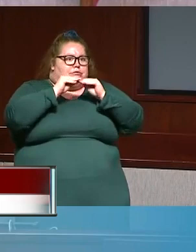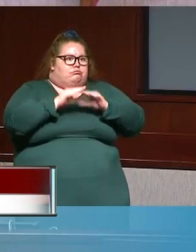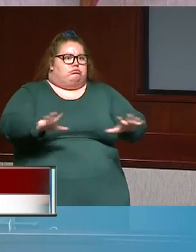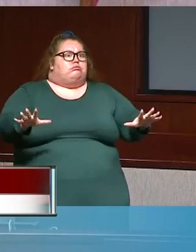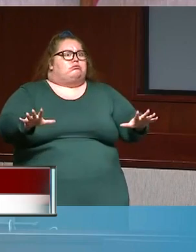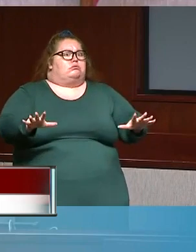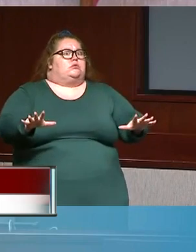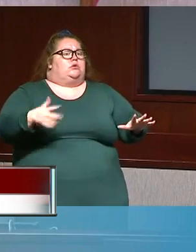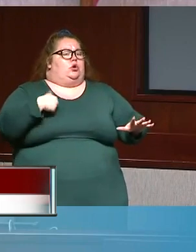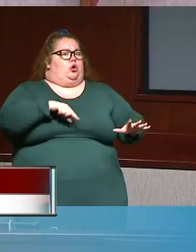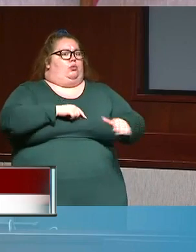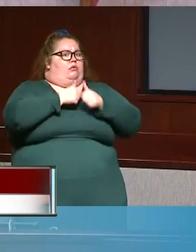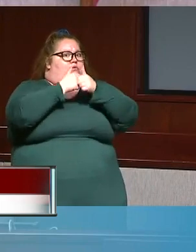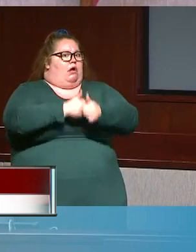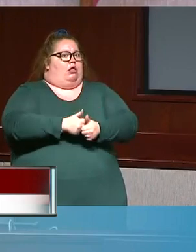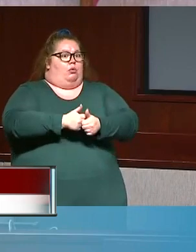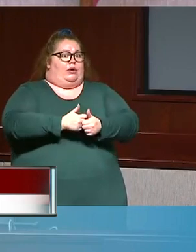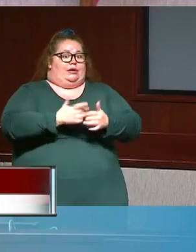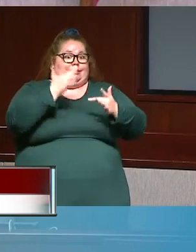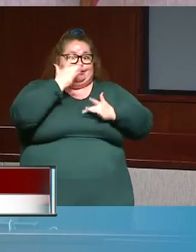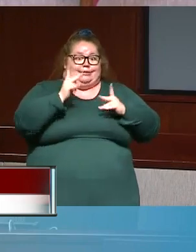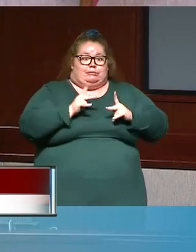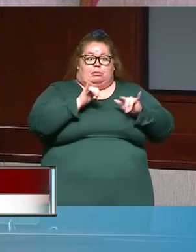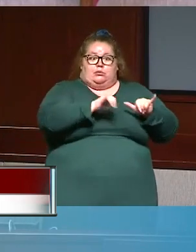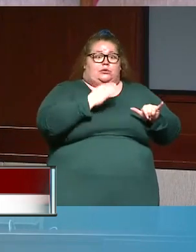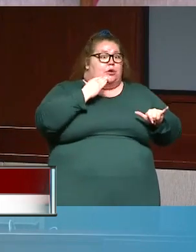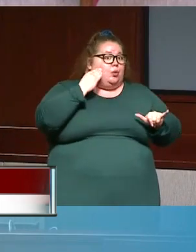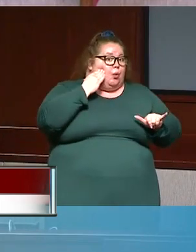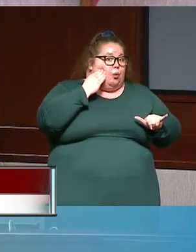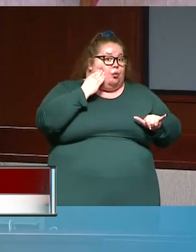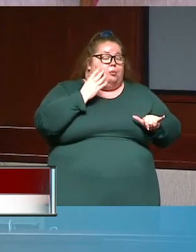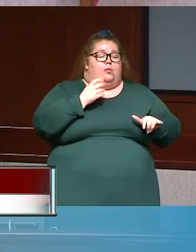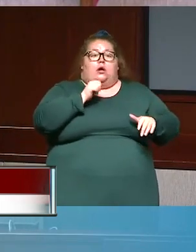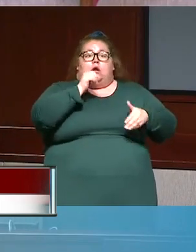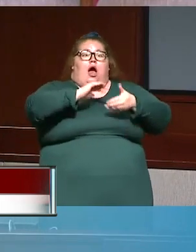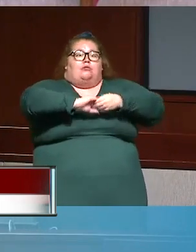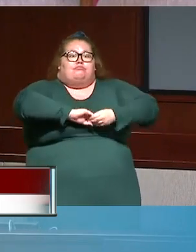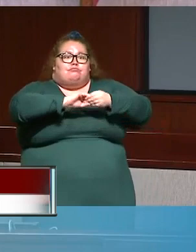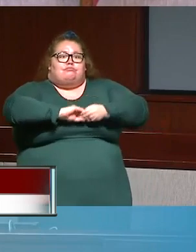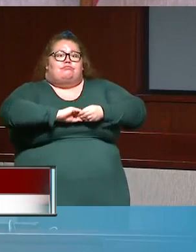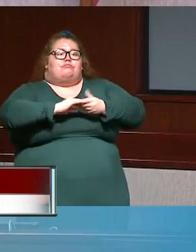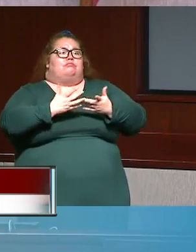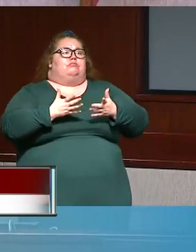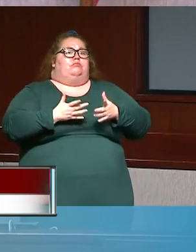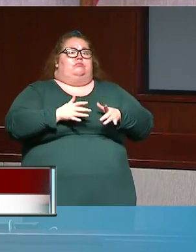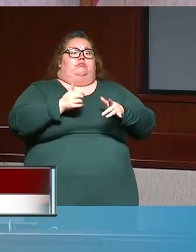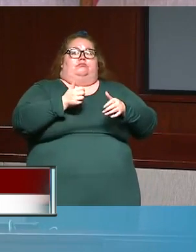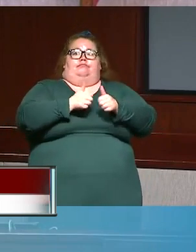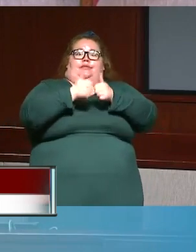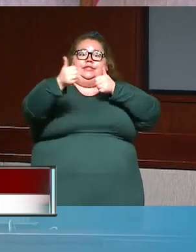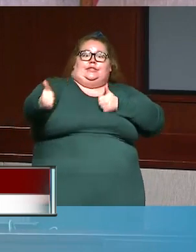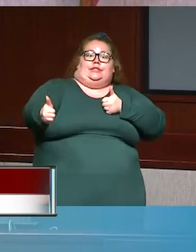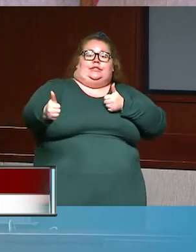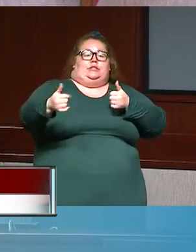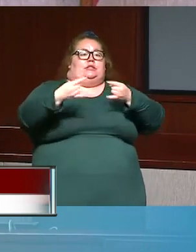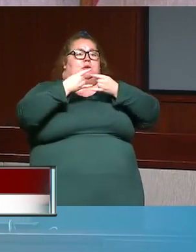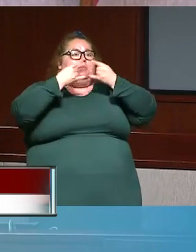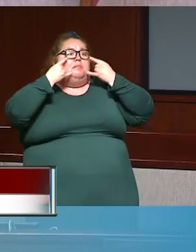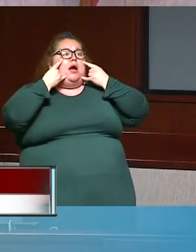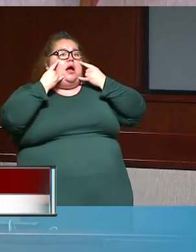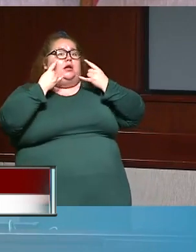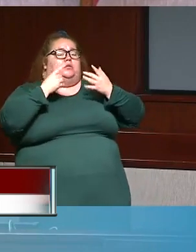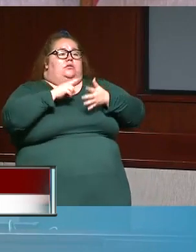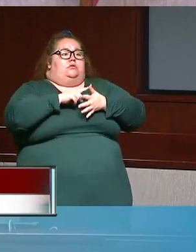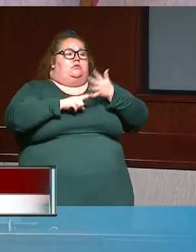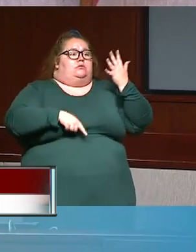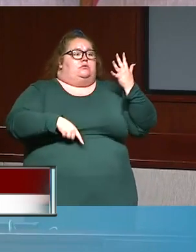keeping sick people home from work and not shaking hands and keeping distance and wearing masks? Those all,